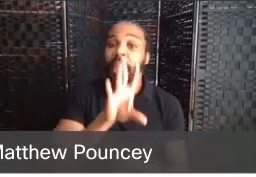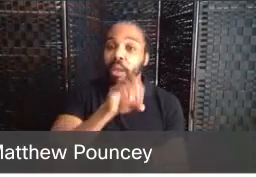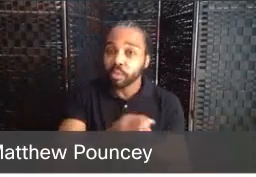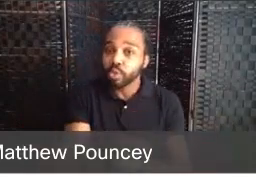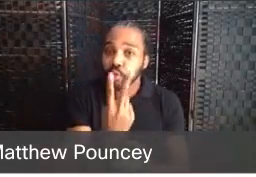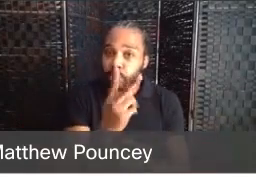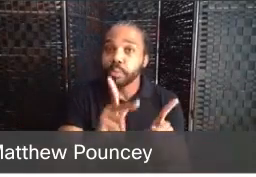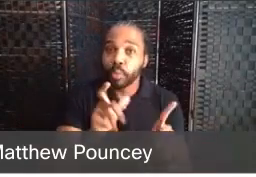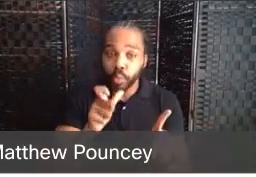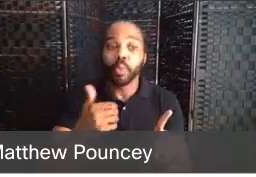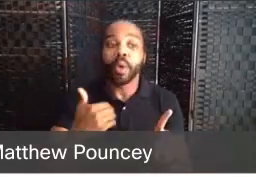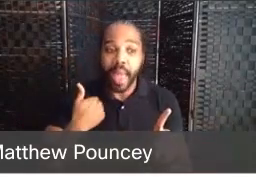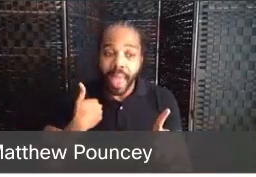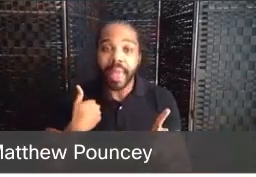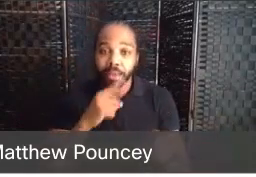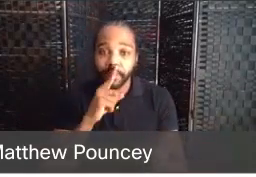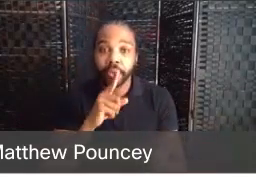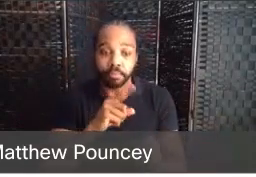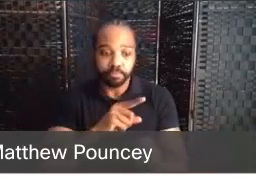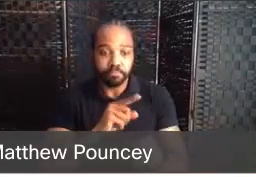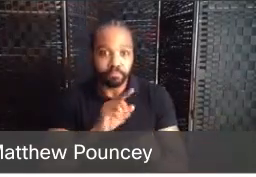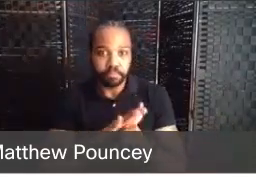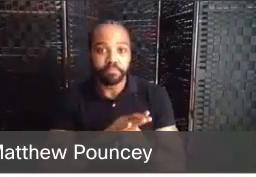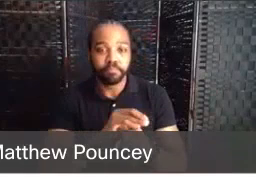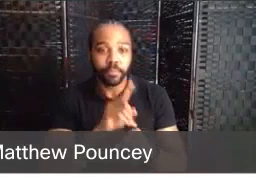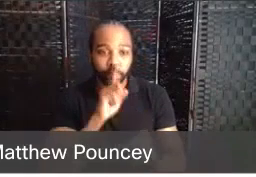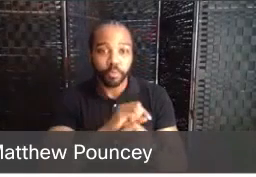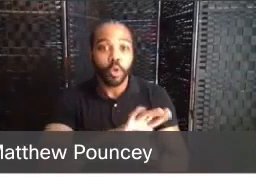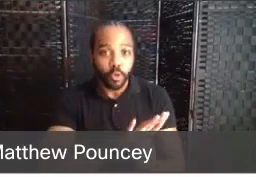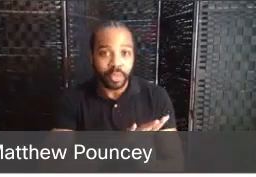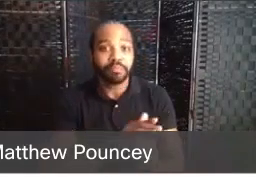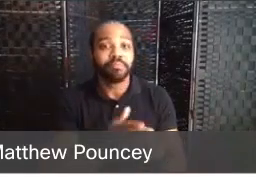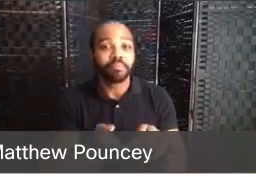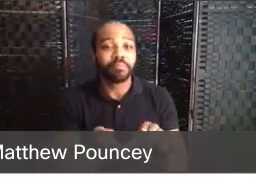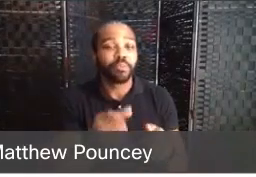COVID, who had COVID, who died in January.